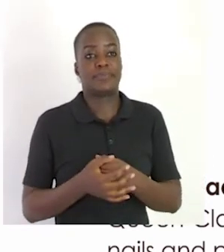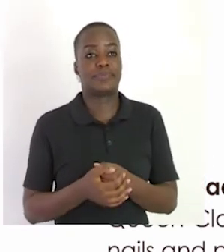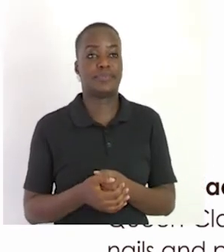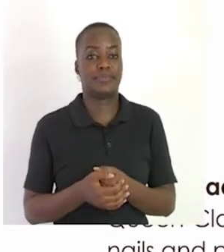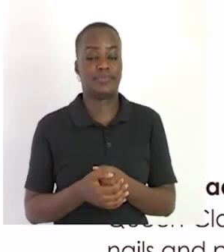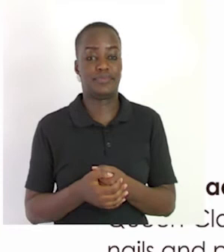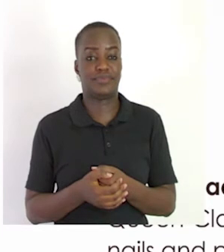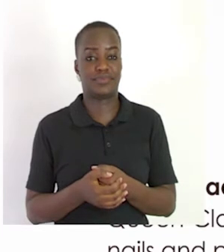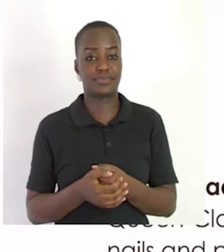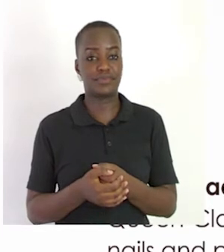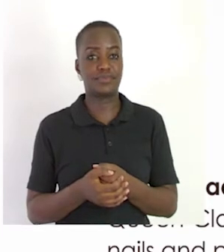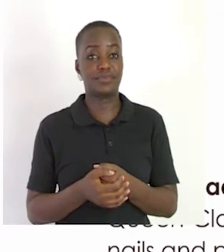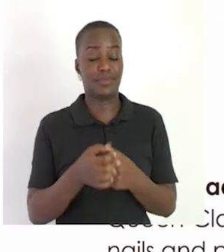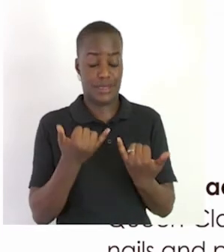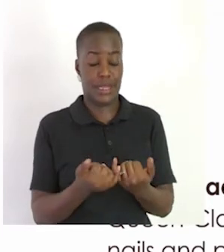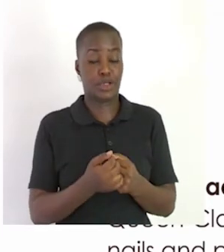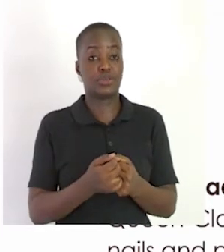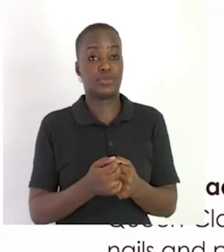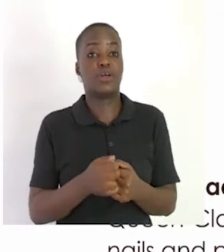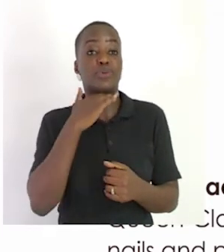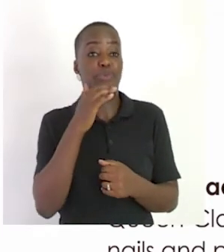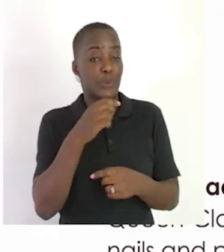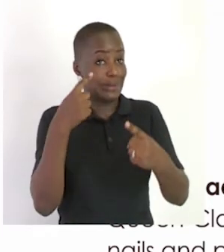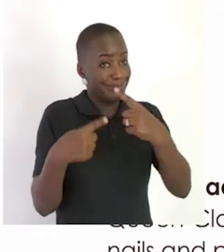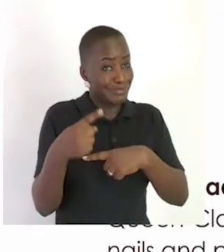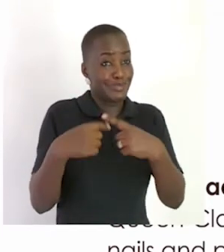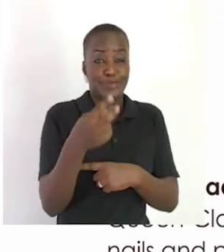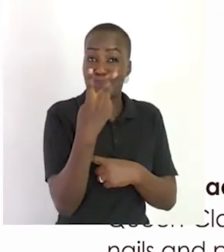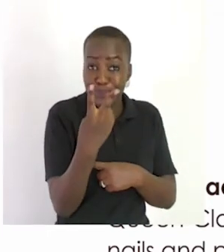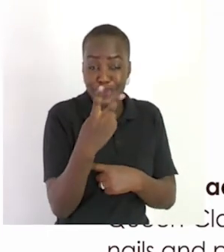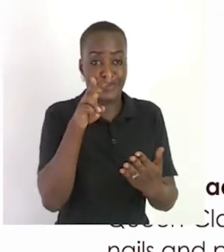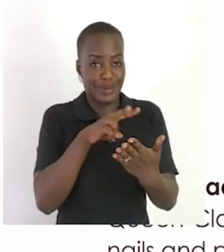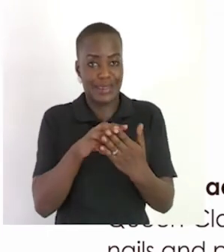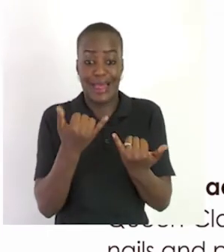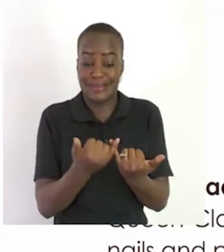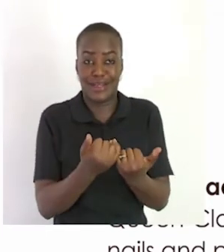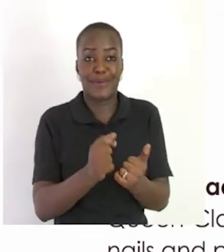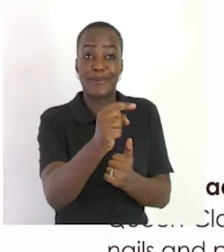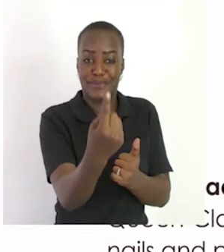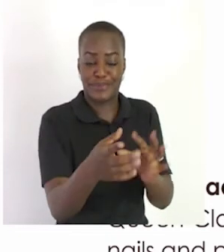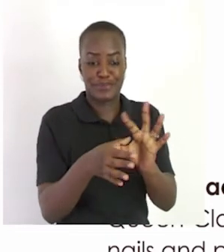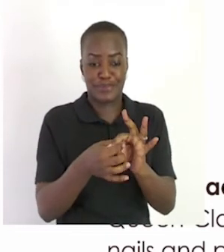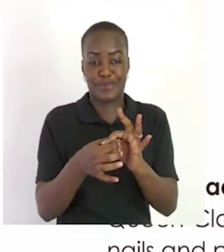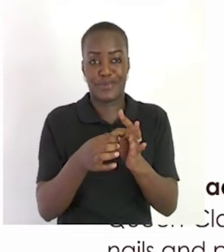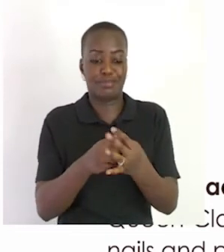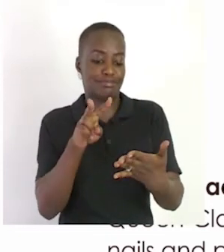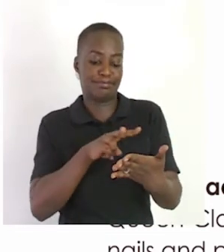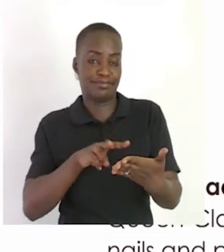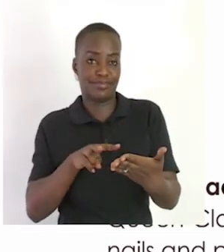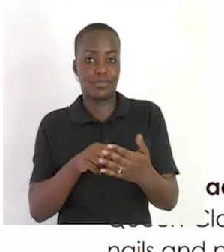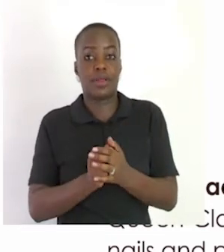Now that we have read the story a second time, I'm going to ask you to read it by yourselves at home a third time, this